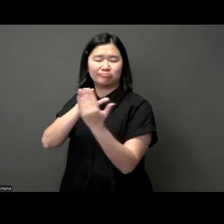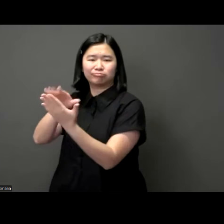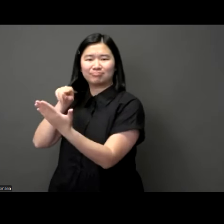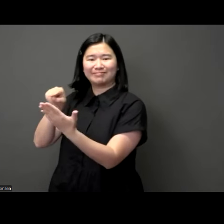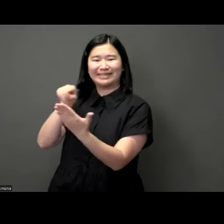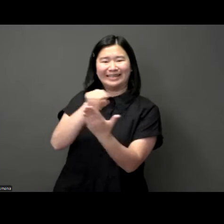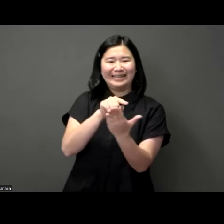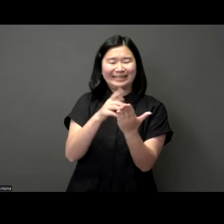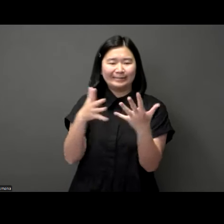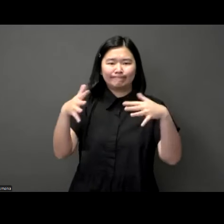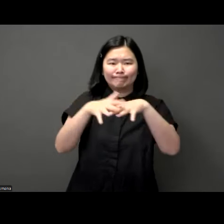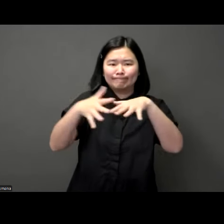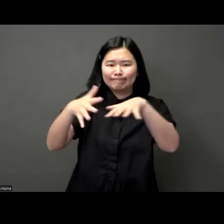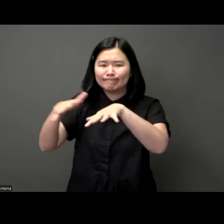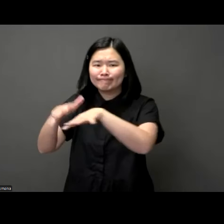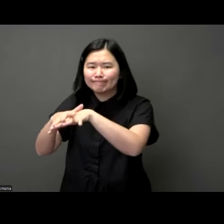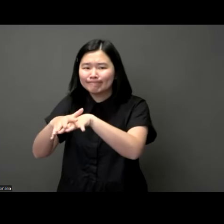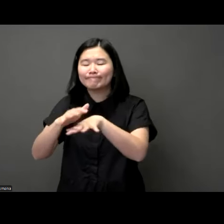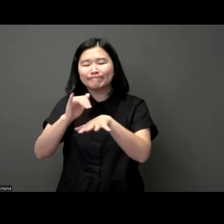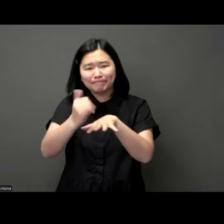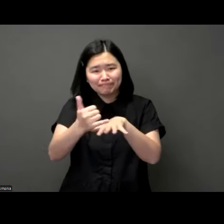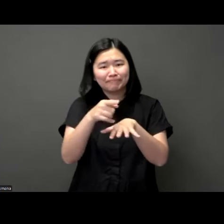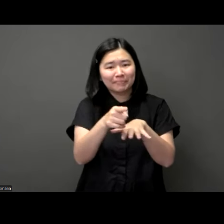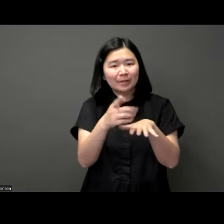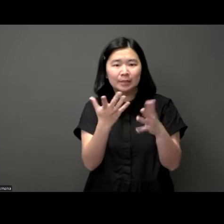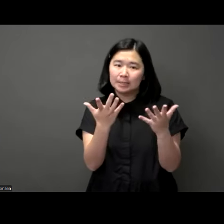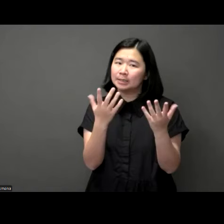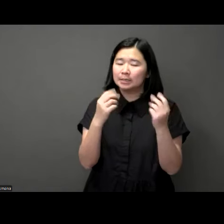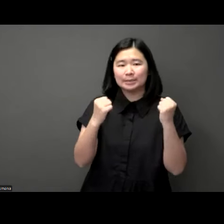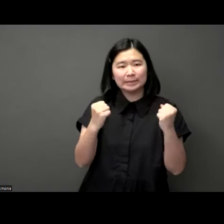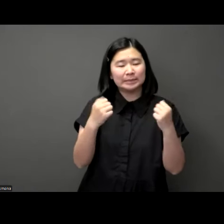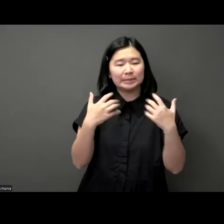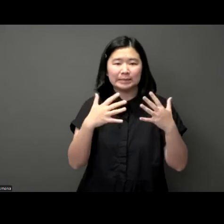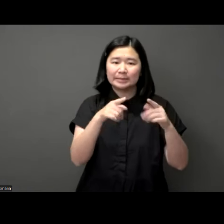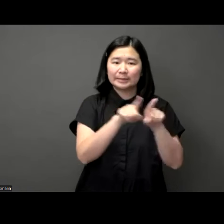and Social Determinants Unit at PAHO. Welcome.